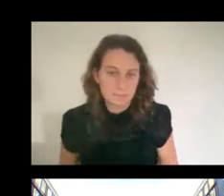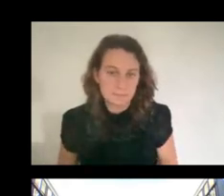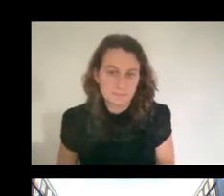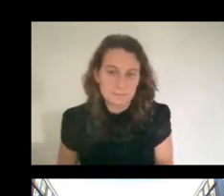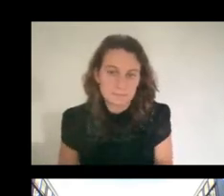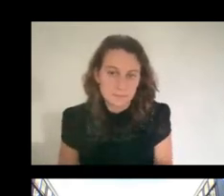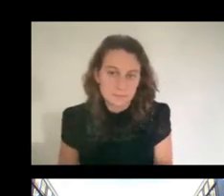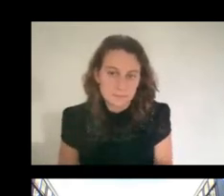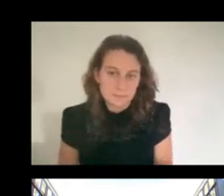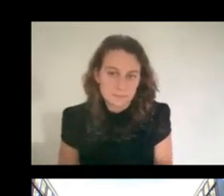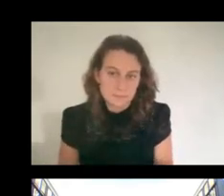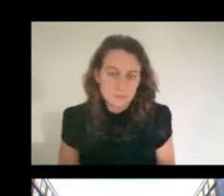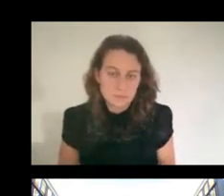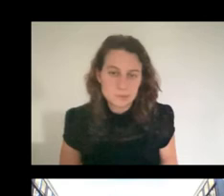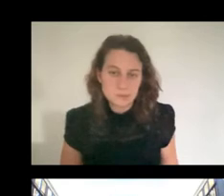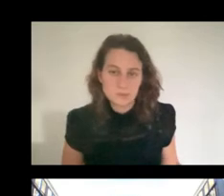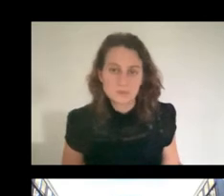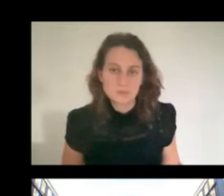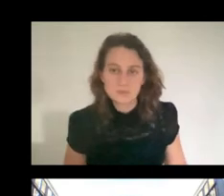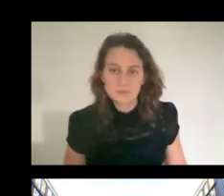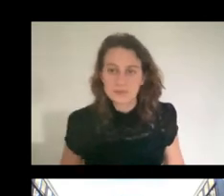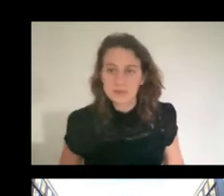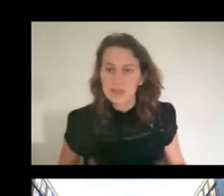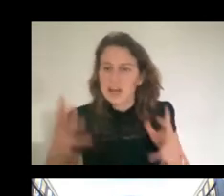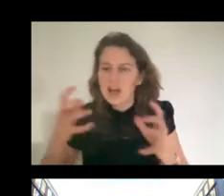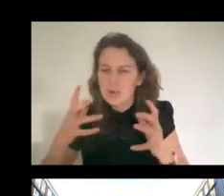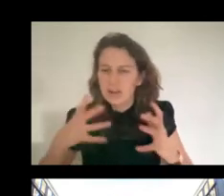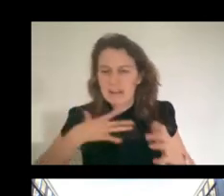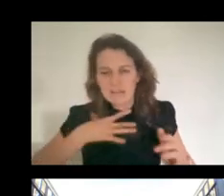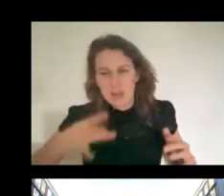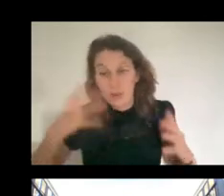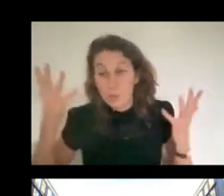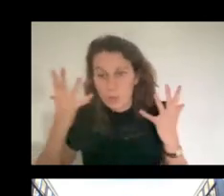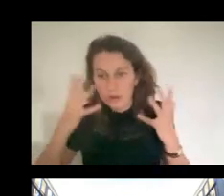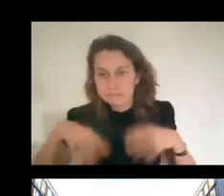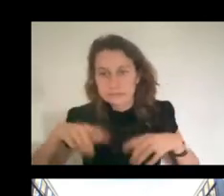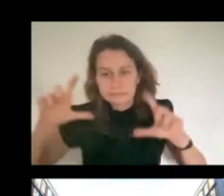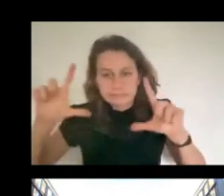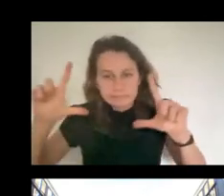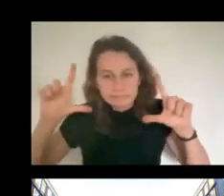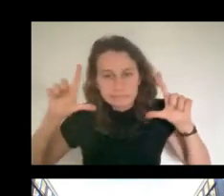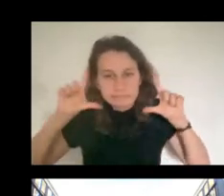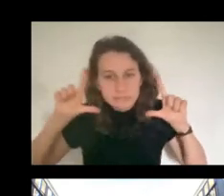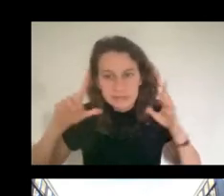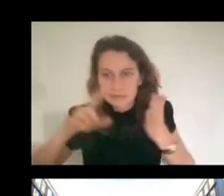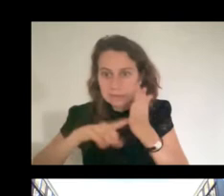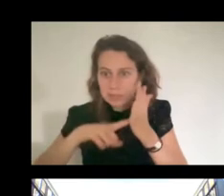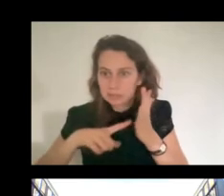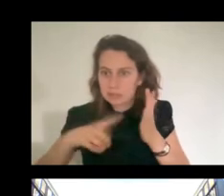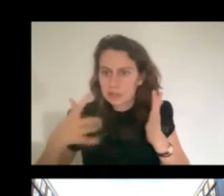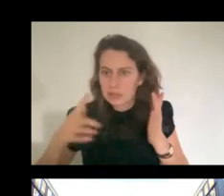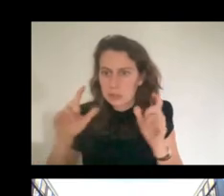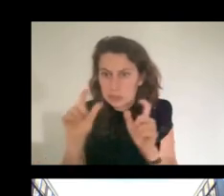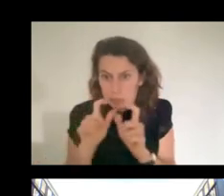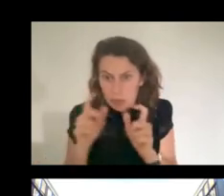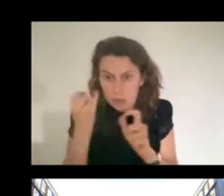One thing that I really love about this series too is that how close you get to the plants, you know, because sometimes these things are very, very small when you're actually looking at a live